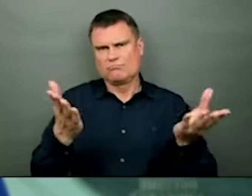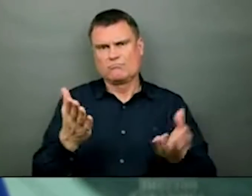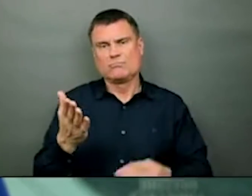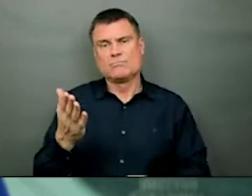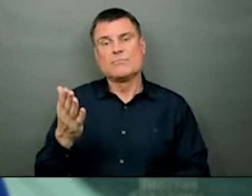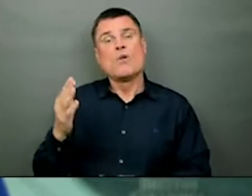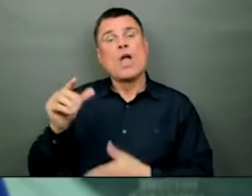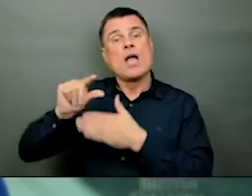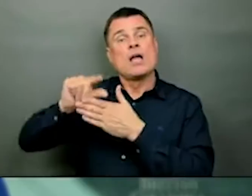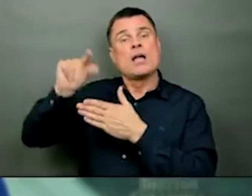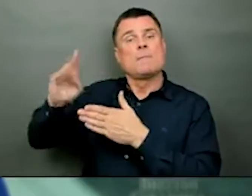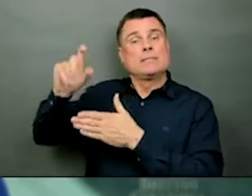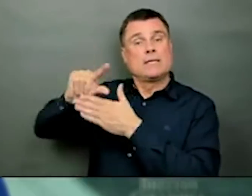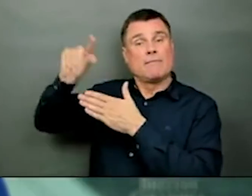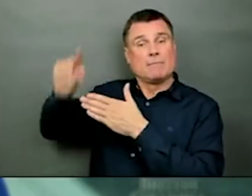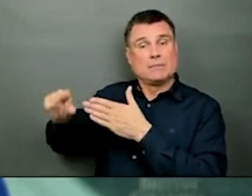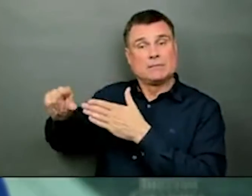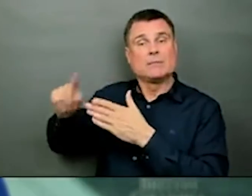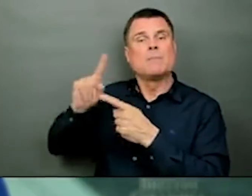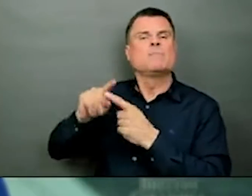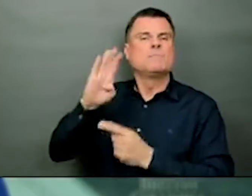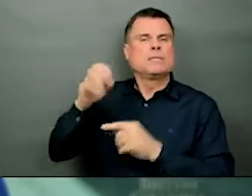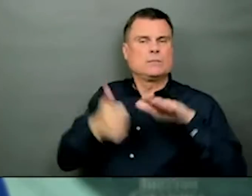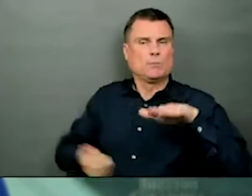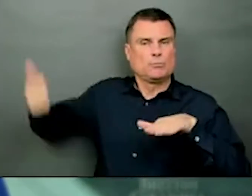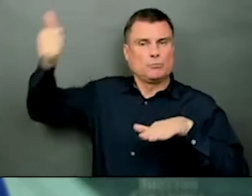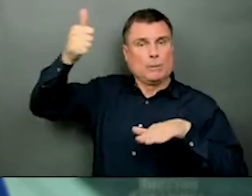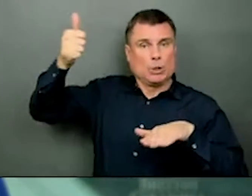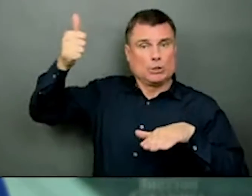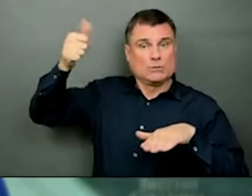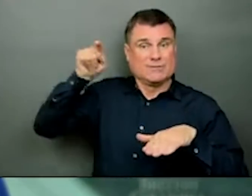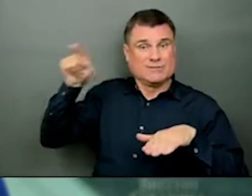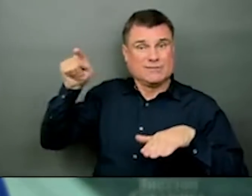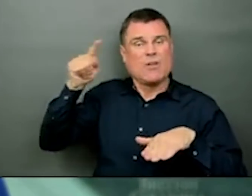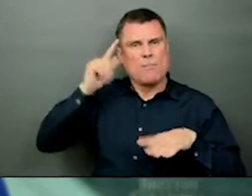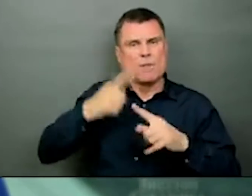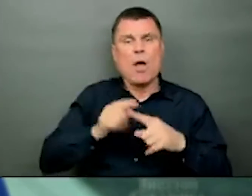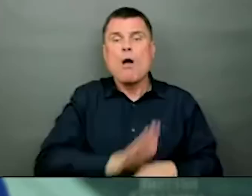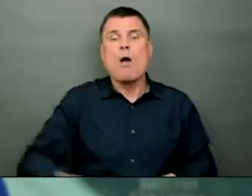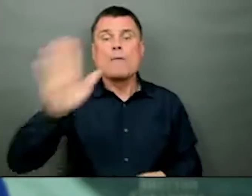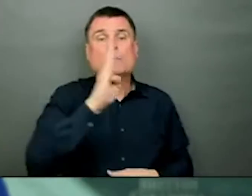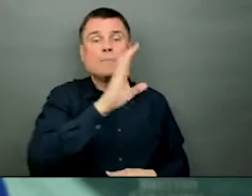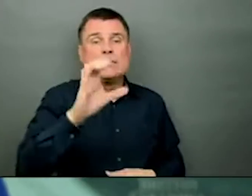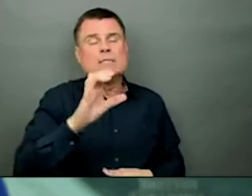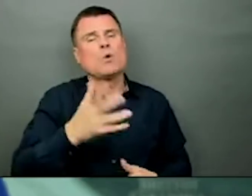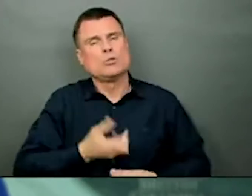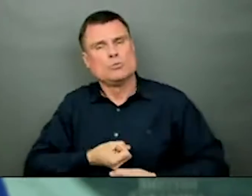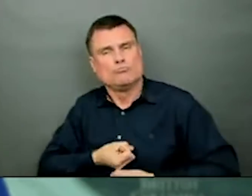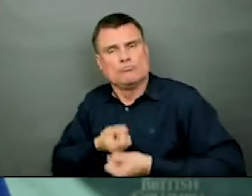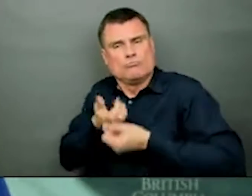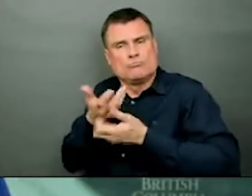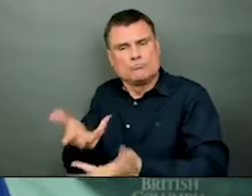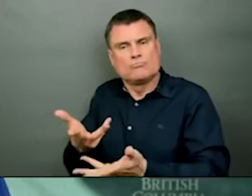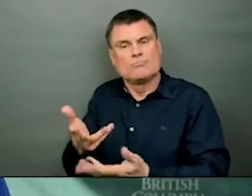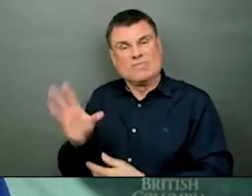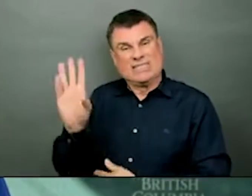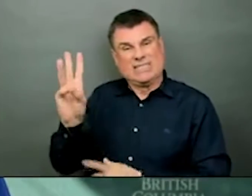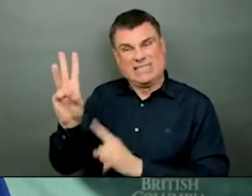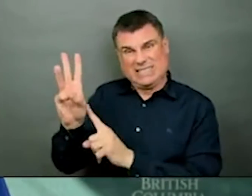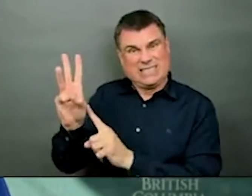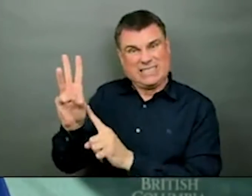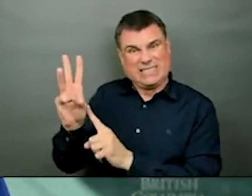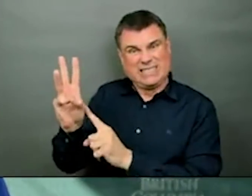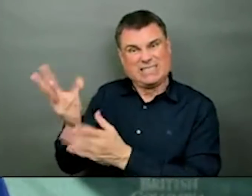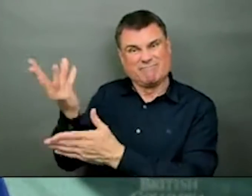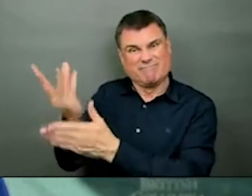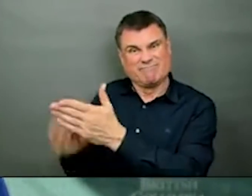pass on my condolences to the family, friends, and caregivers of the 6 people who passed away from COVID-19 in the last day. 4